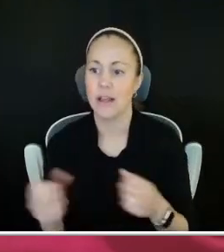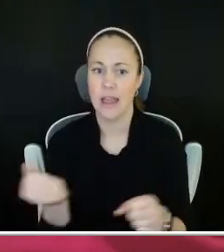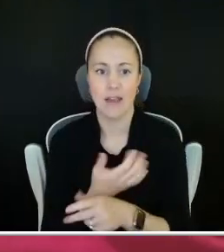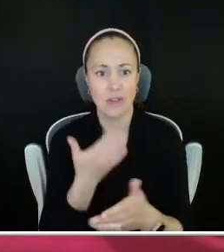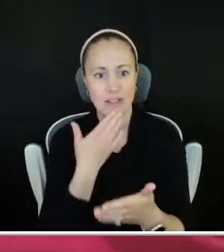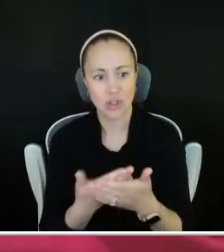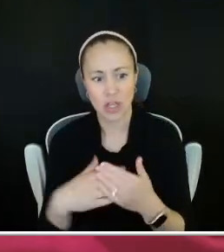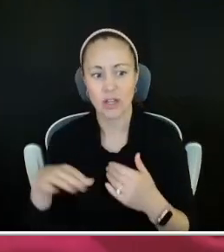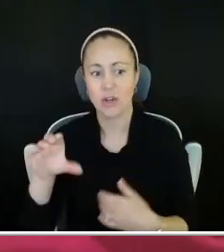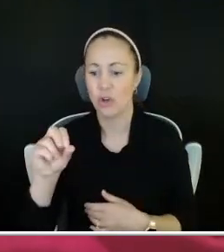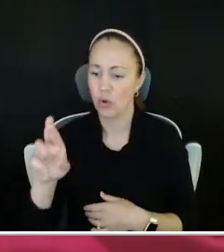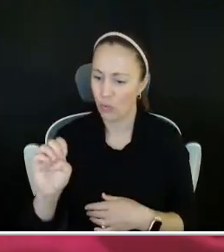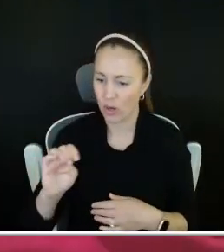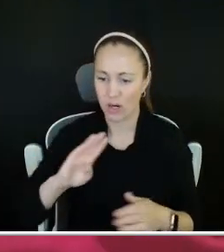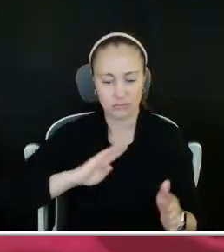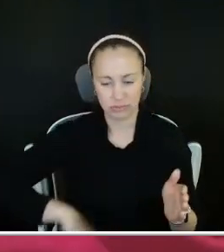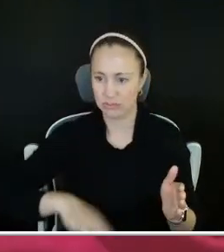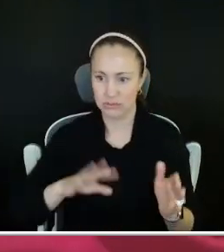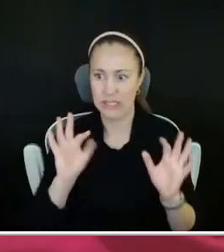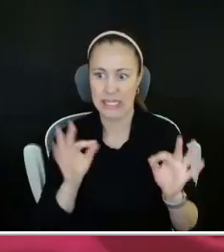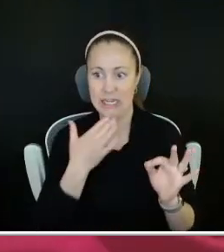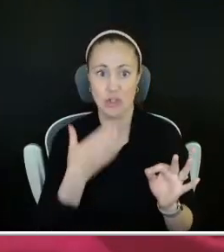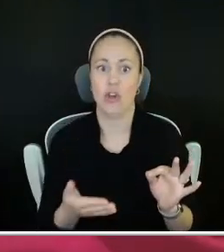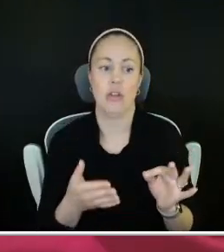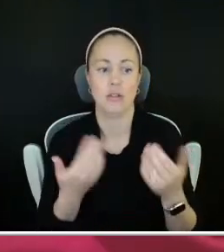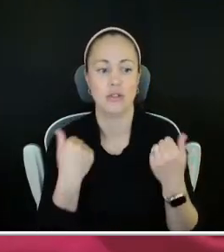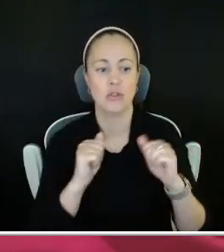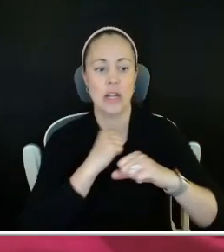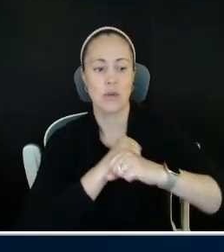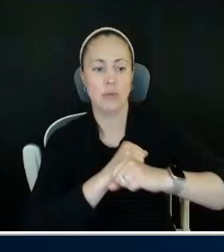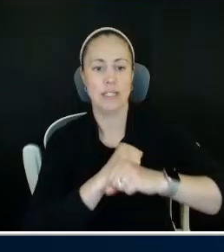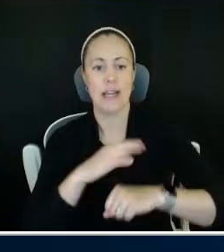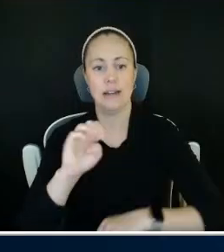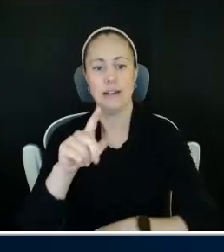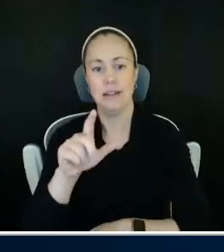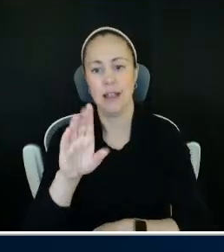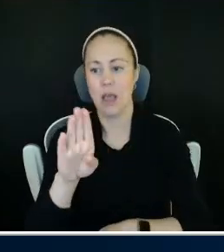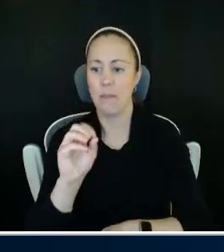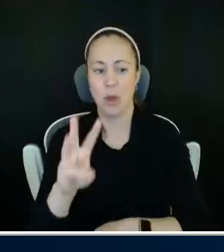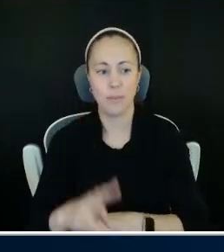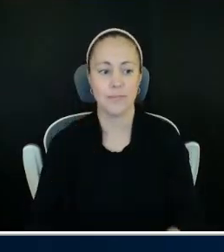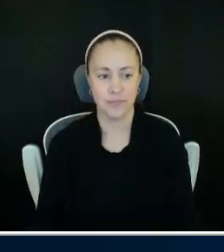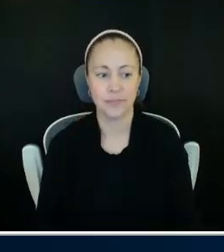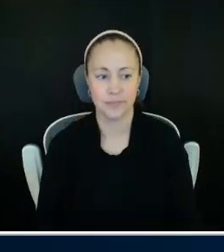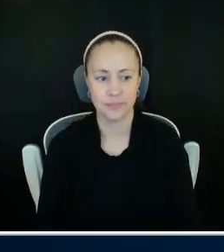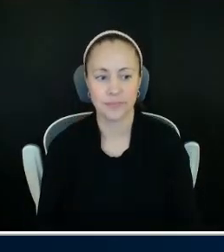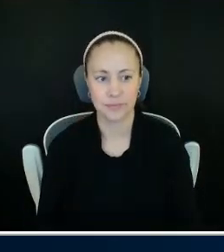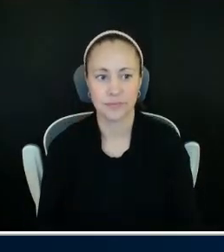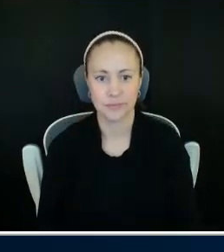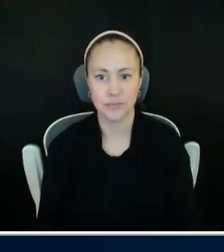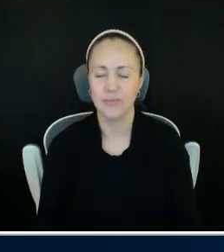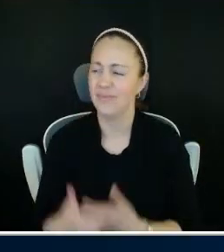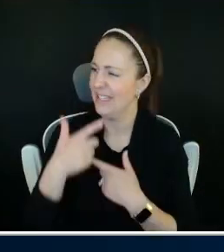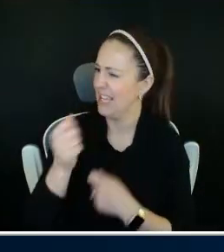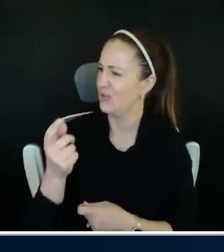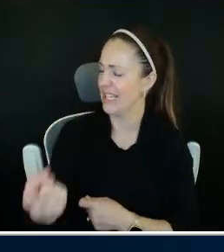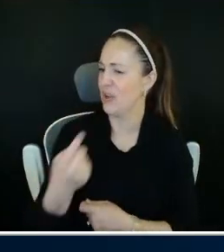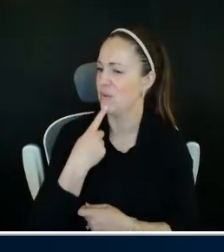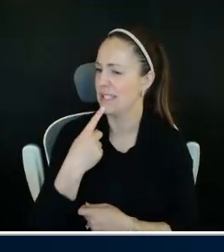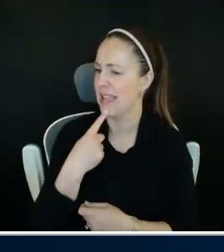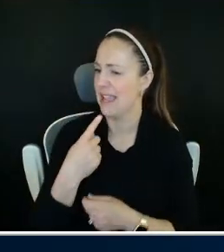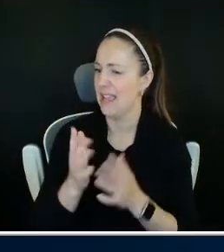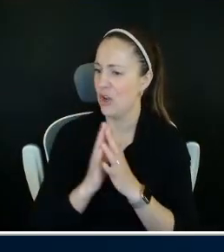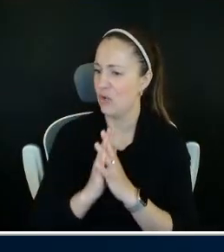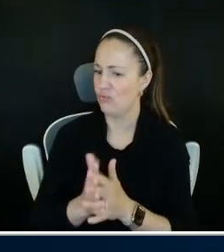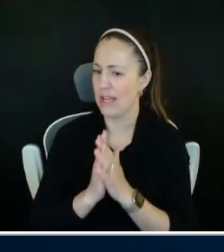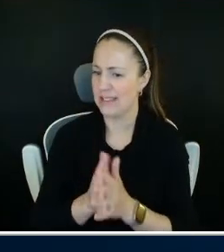lower half is good to protect the elbow. It's interesting that you say wrestling because we associate it.